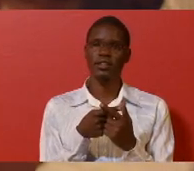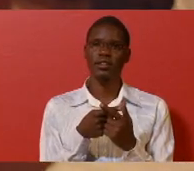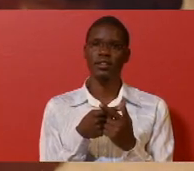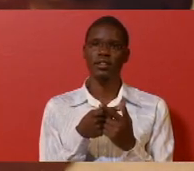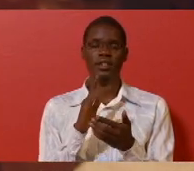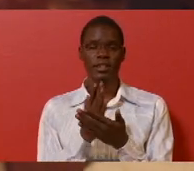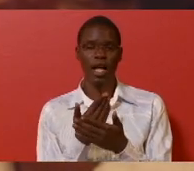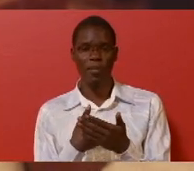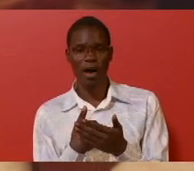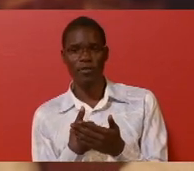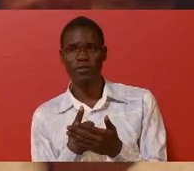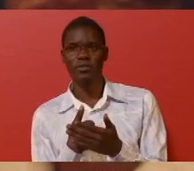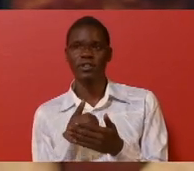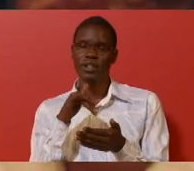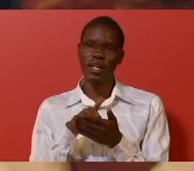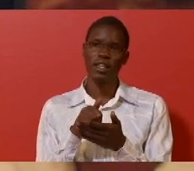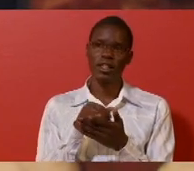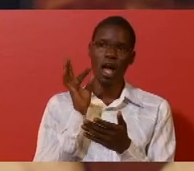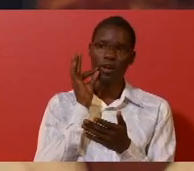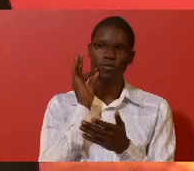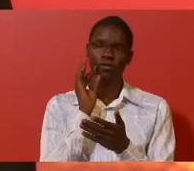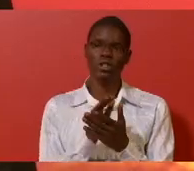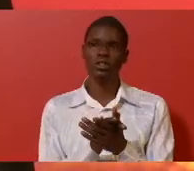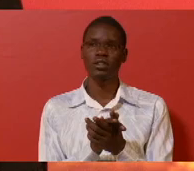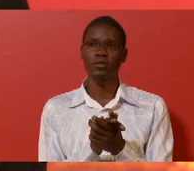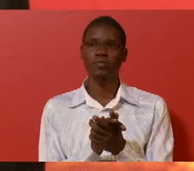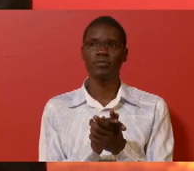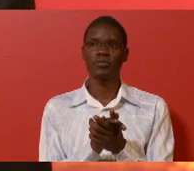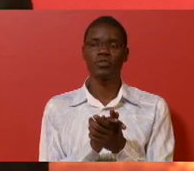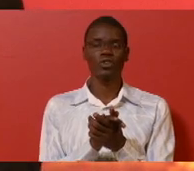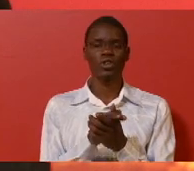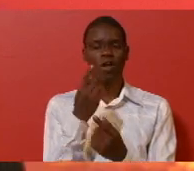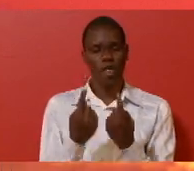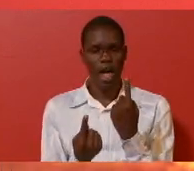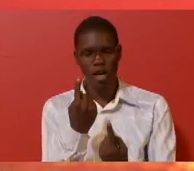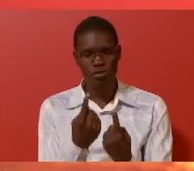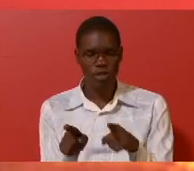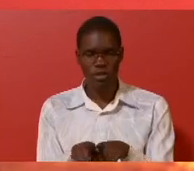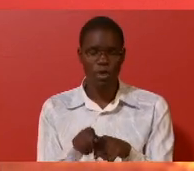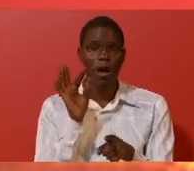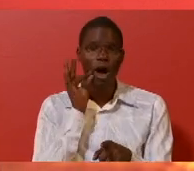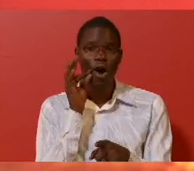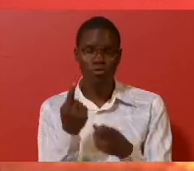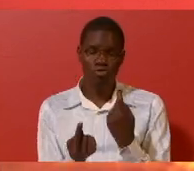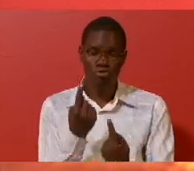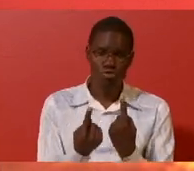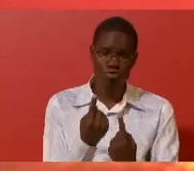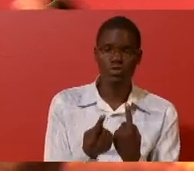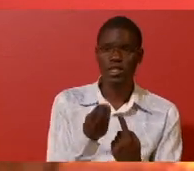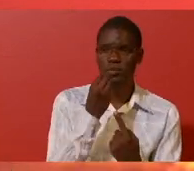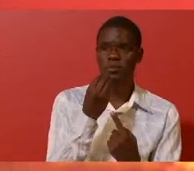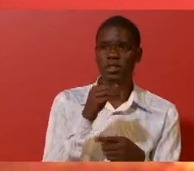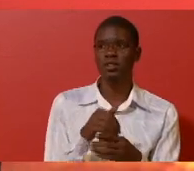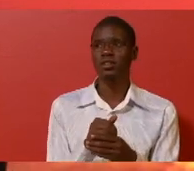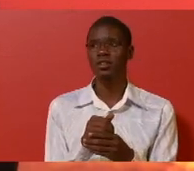Some of you have heard of ackee. Here's how ackee works. They usually cook it. It's a fruit, but they cook it to eat. And in